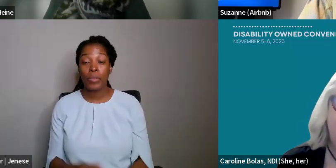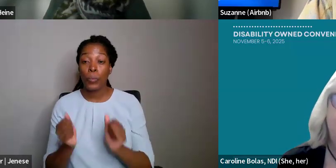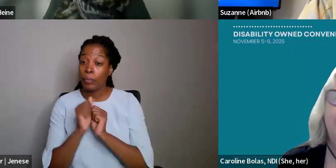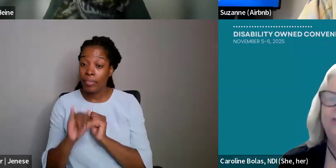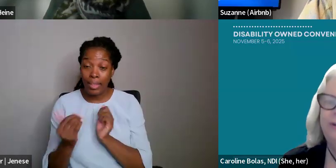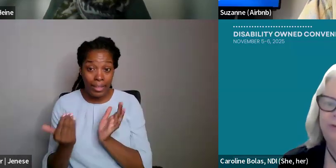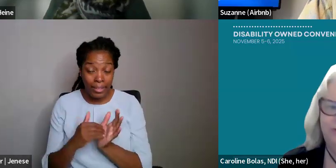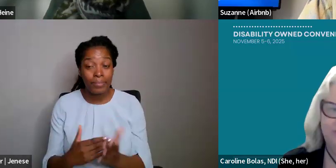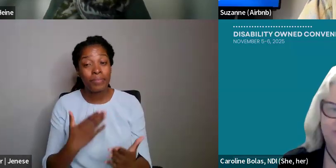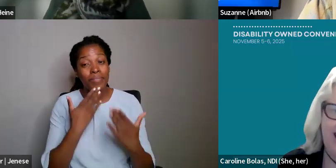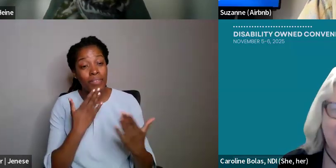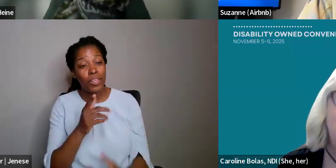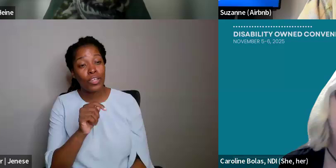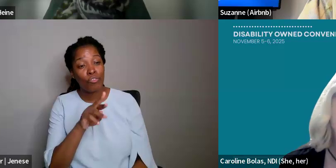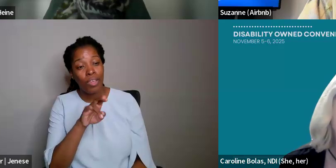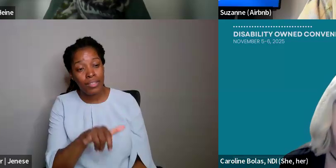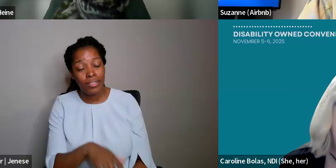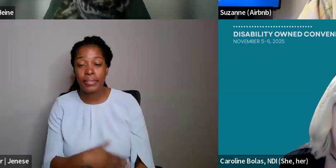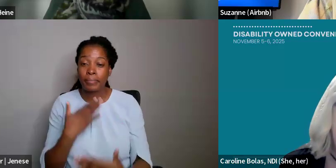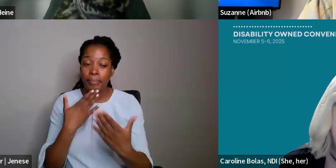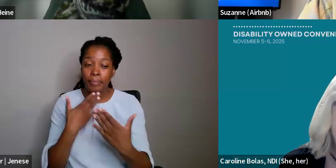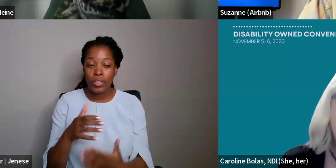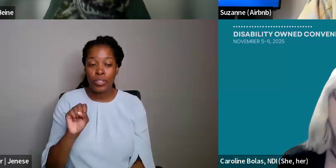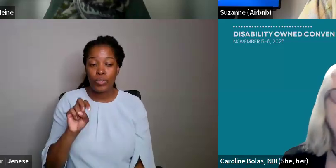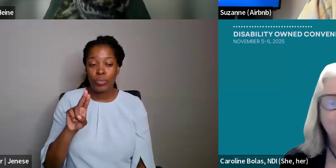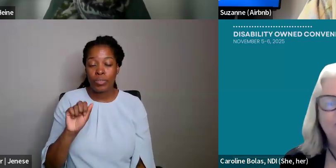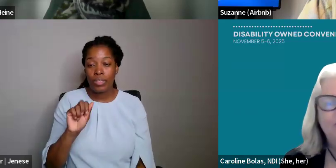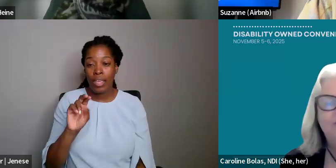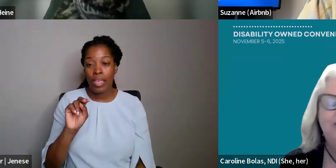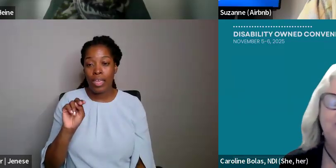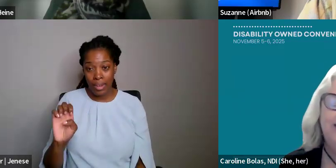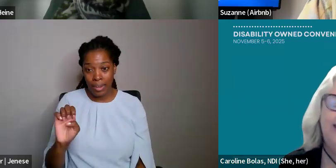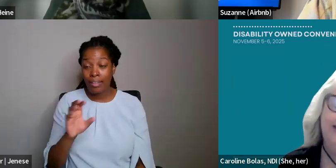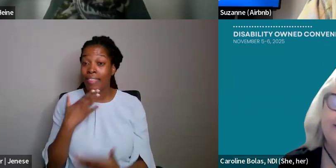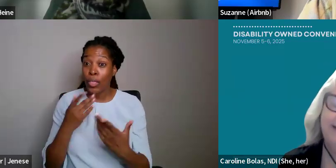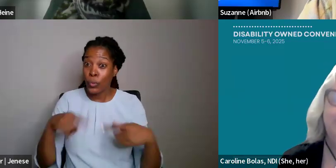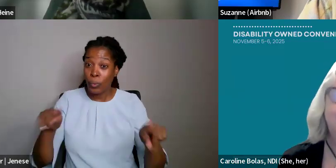so much, Tracy. Thank you so much, Suzanne. Thank you all for being here, and hopefully